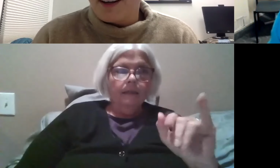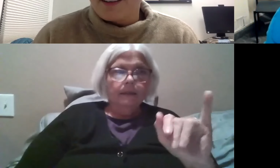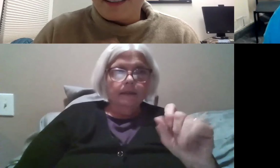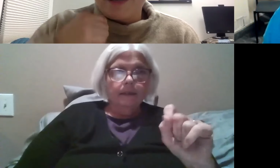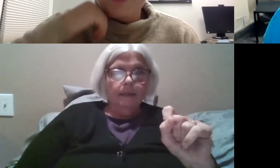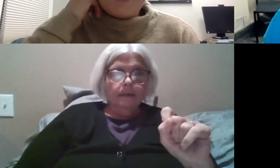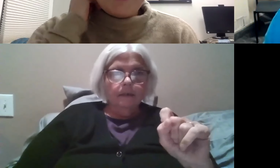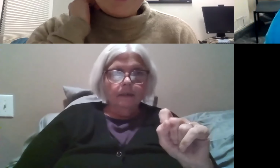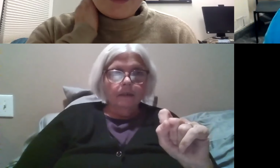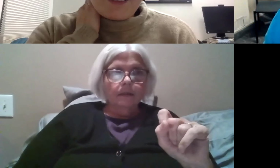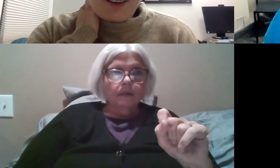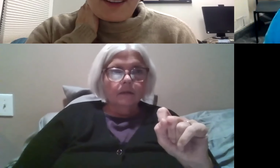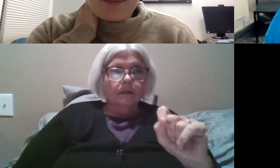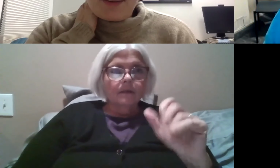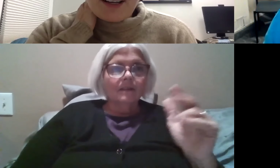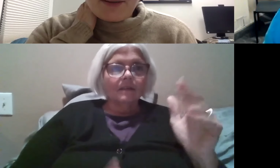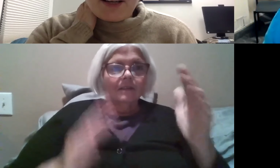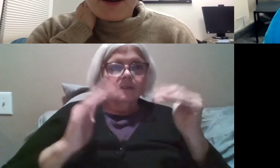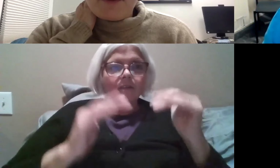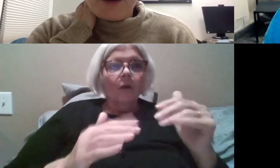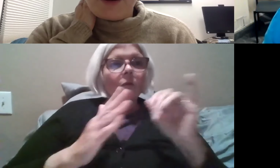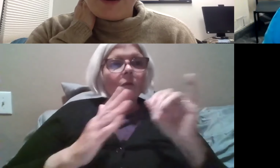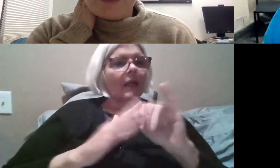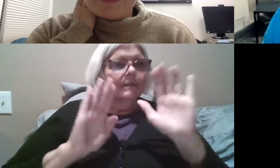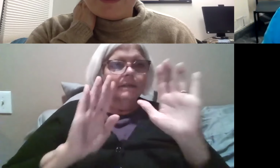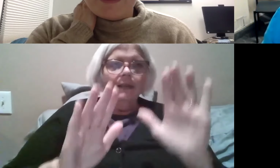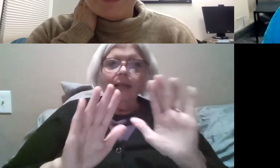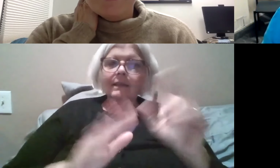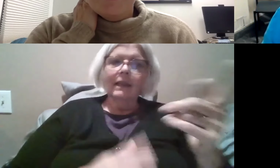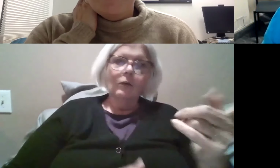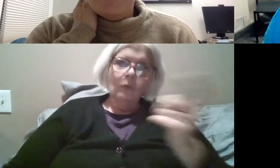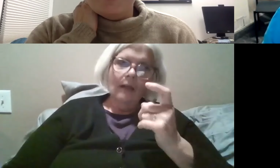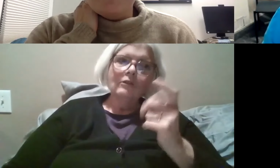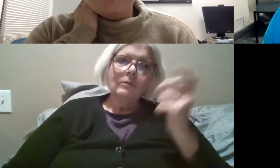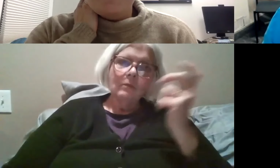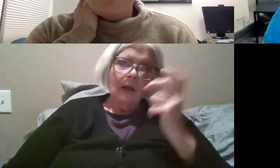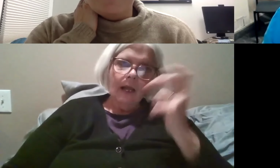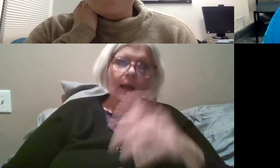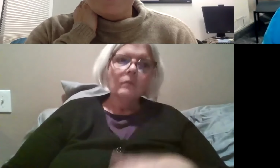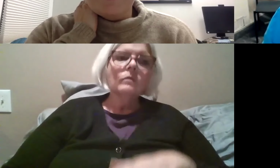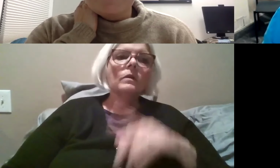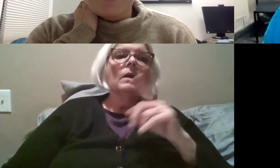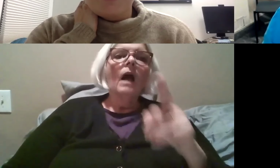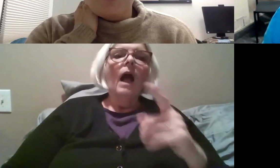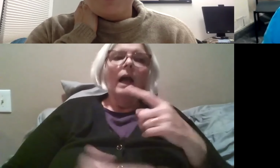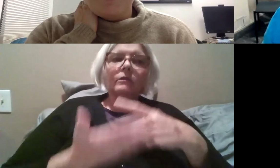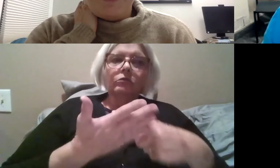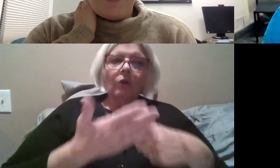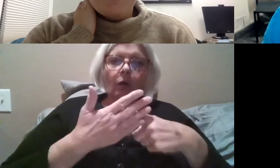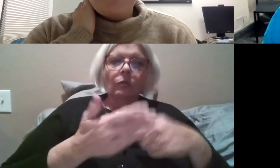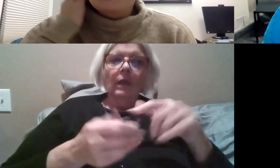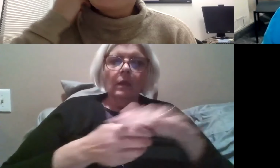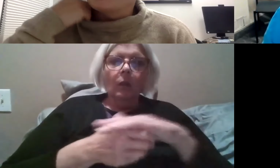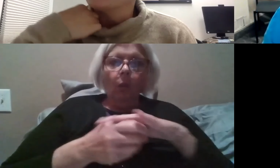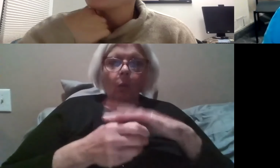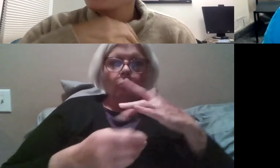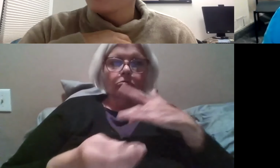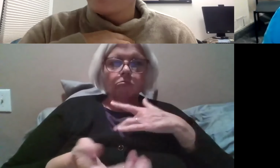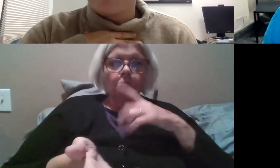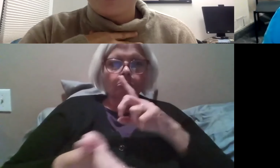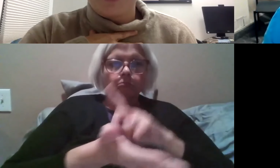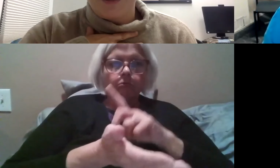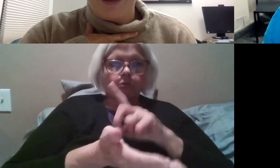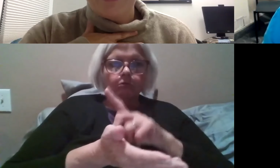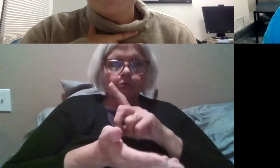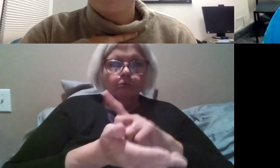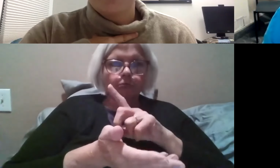local cardiologists the other day just to talk with him a little bit about myocarditis. And he said what, I should have said this earlier,